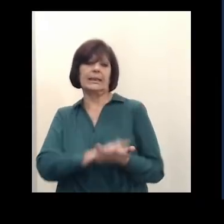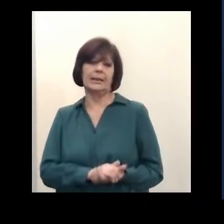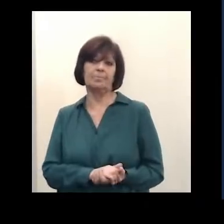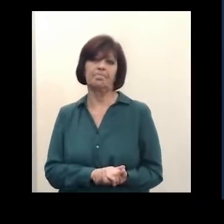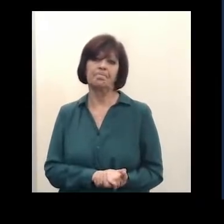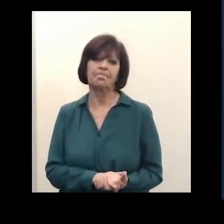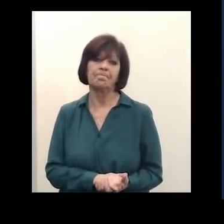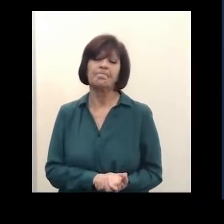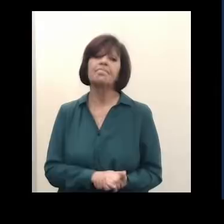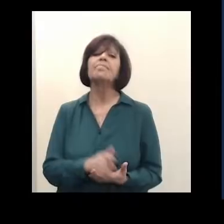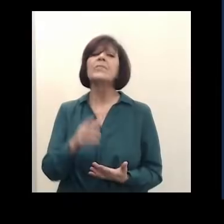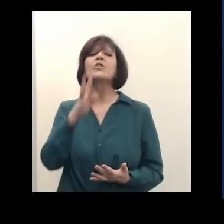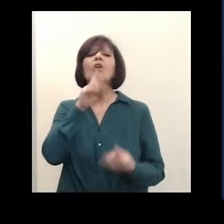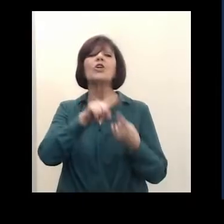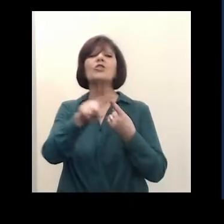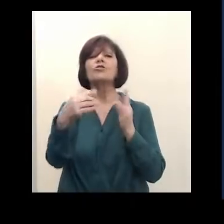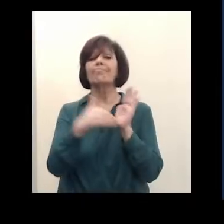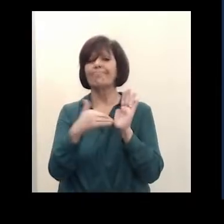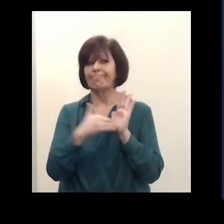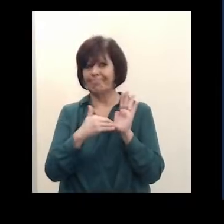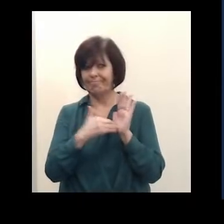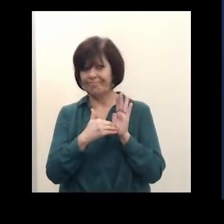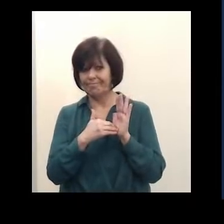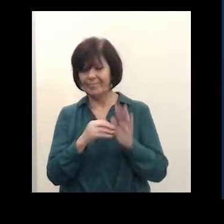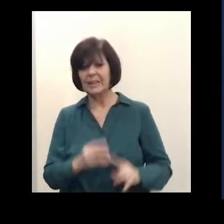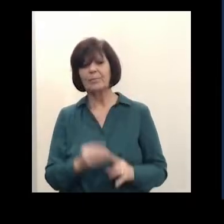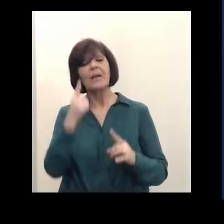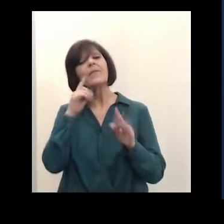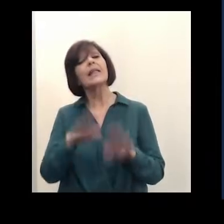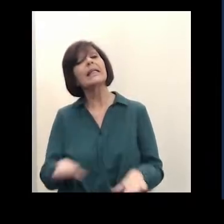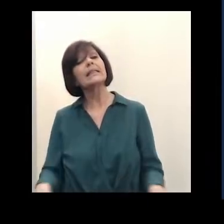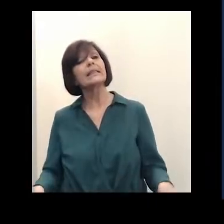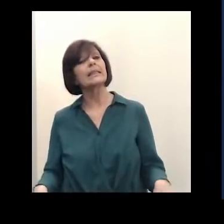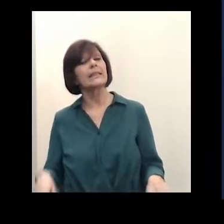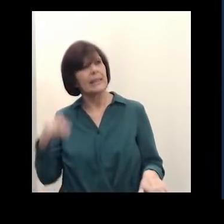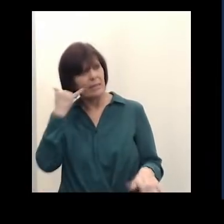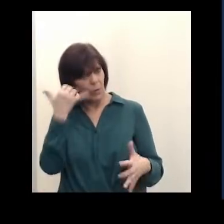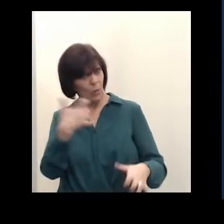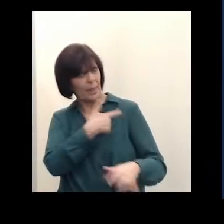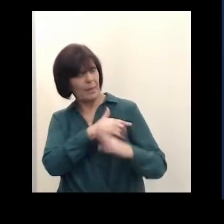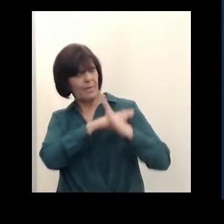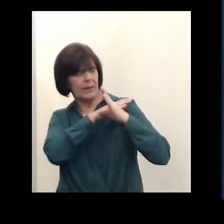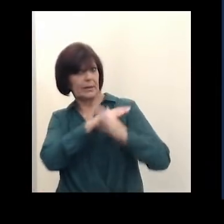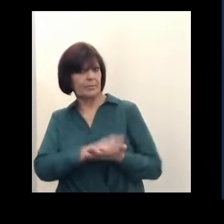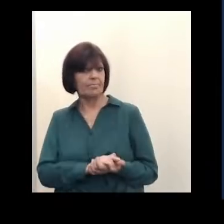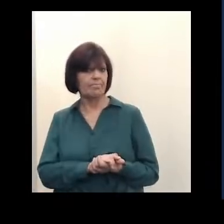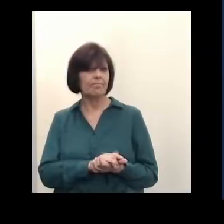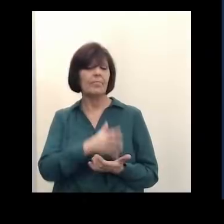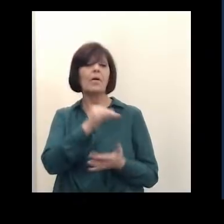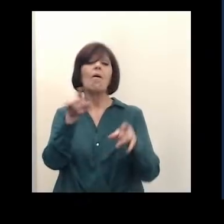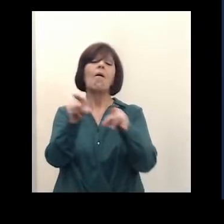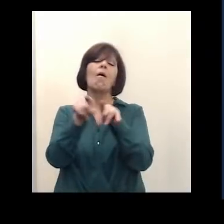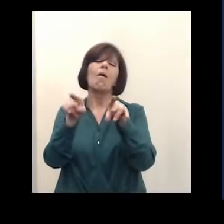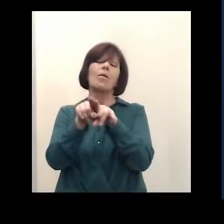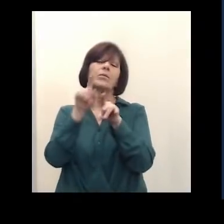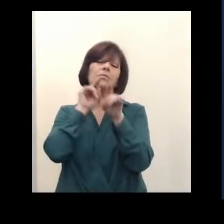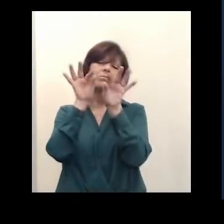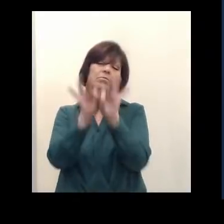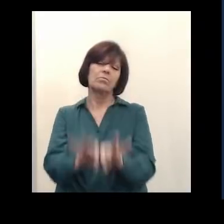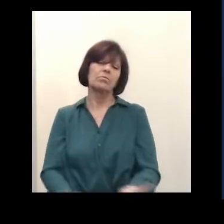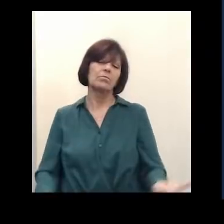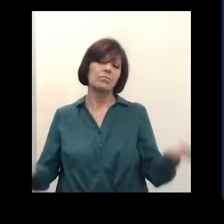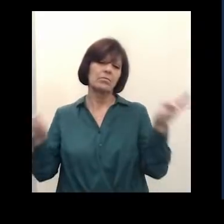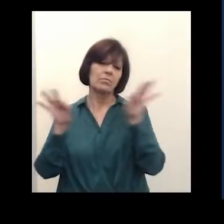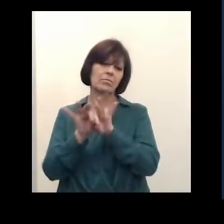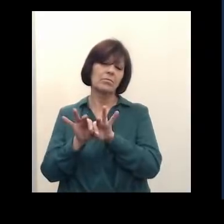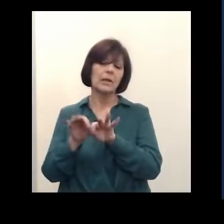So talk to your healthcare provider, especially for your kids, if you want them to get vaccinated. And then also, it's so important that people get